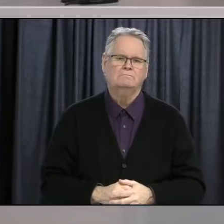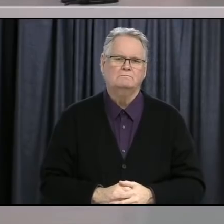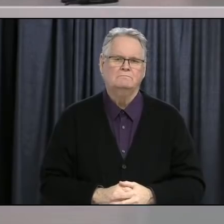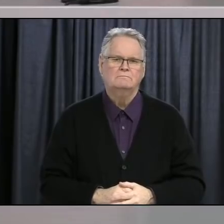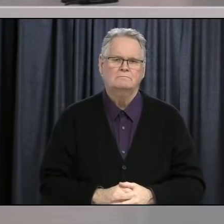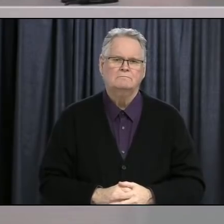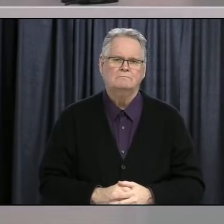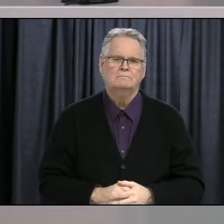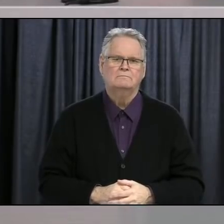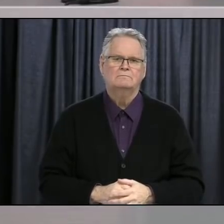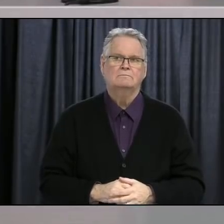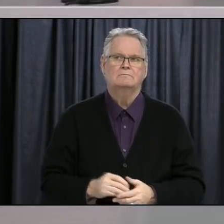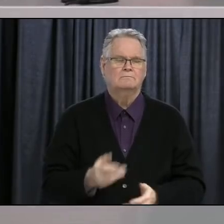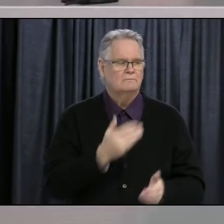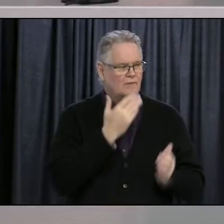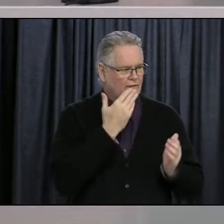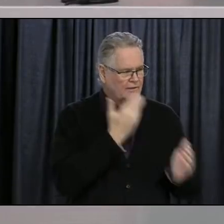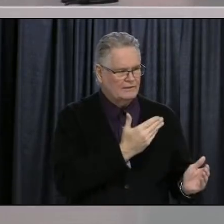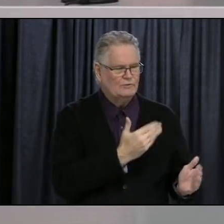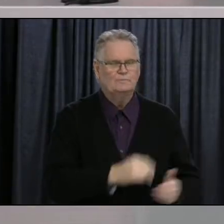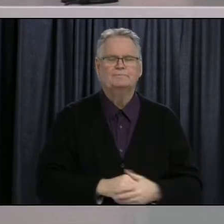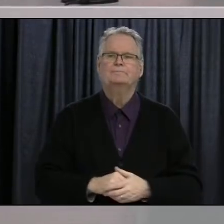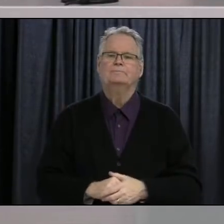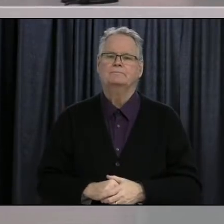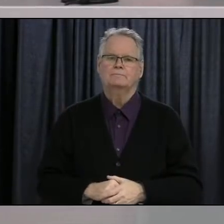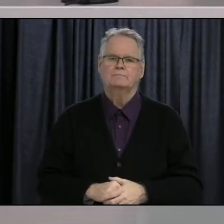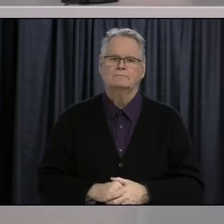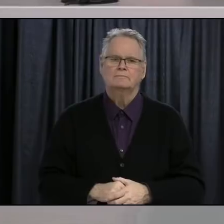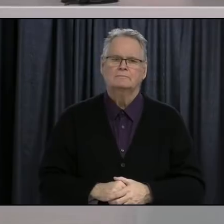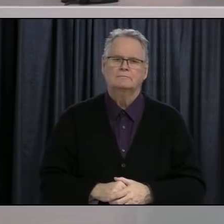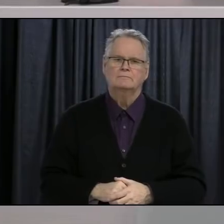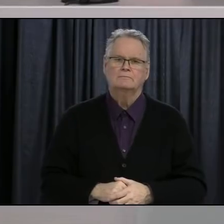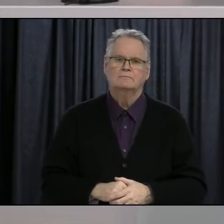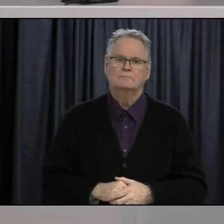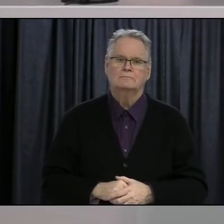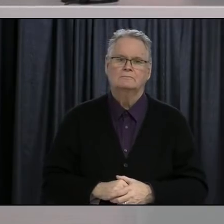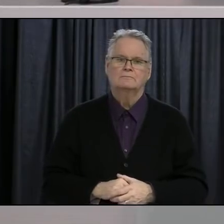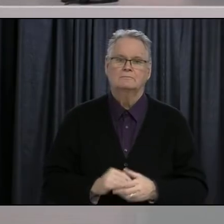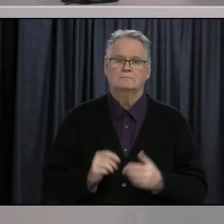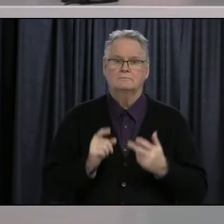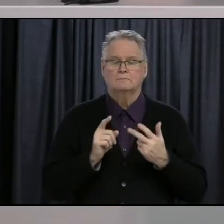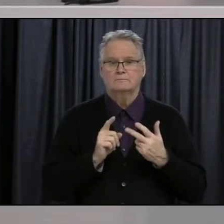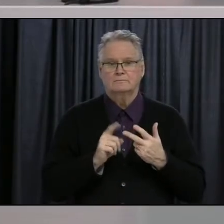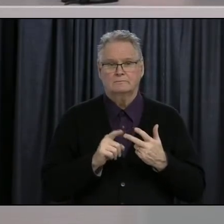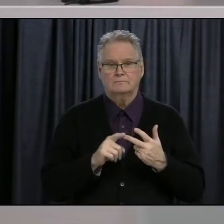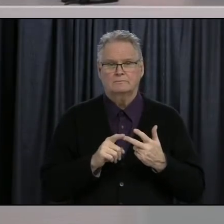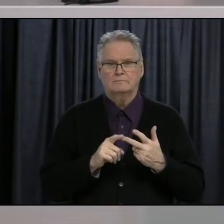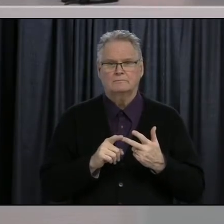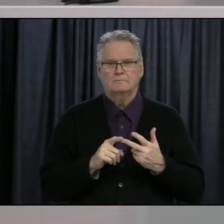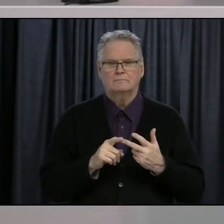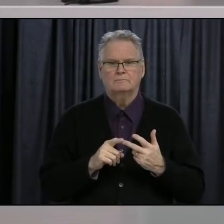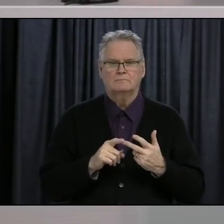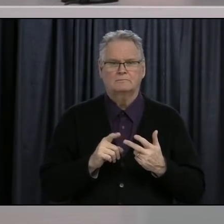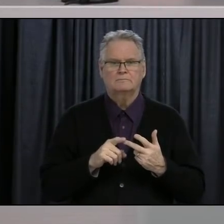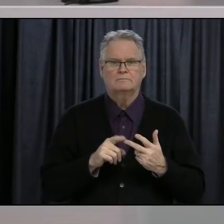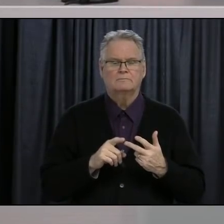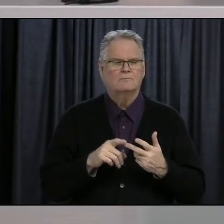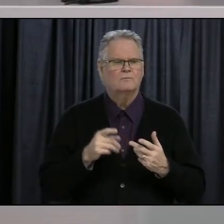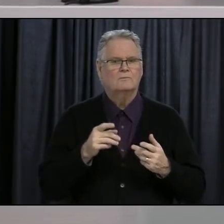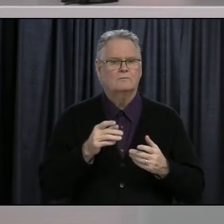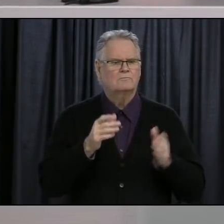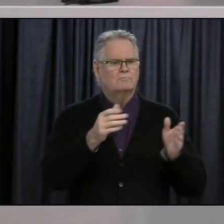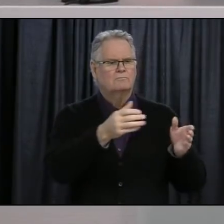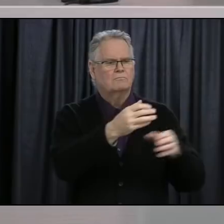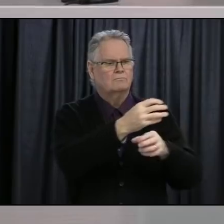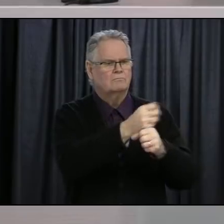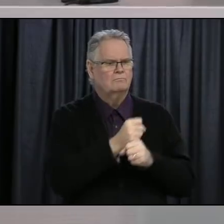Thank you. And do you have an idea of when the first deliveries of the AstraZeneca vaccine are expected to land here in the province and could be in the arms of